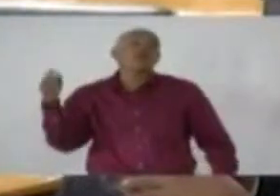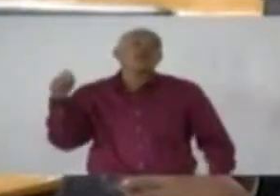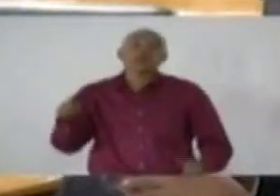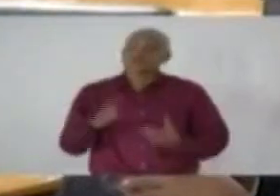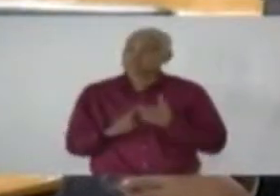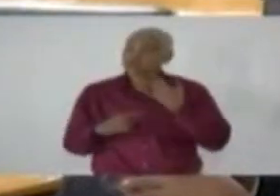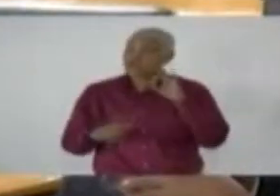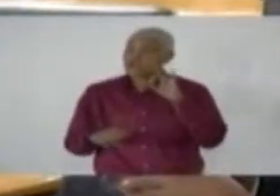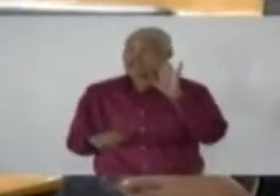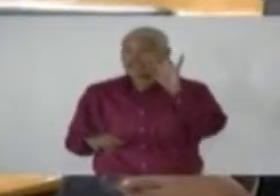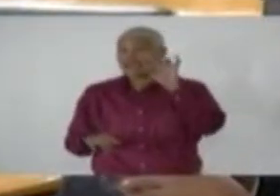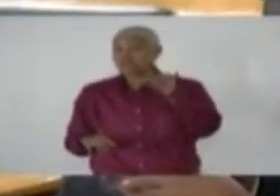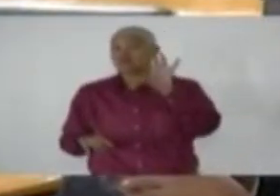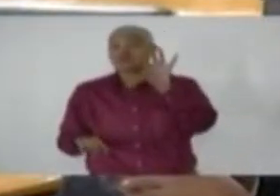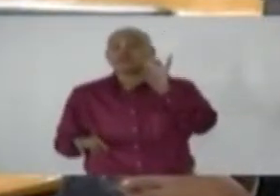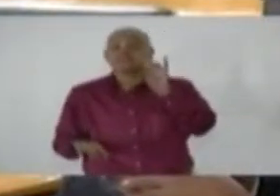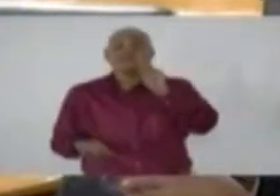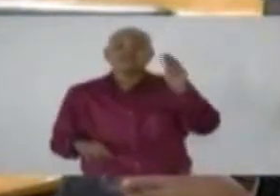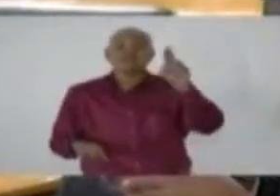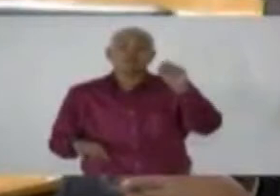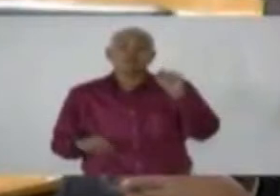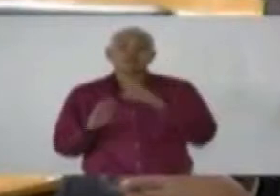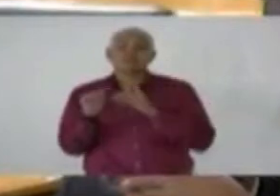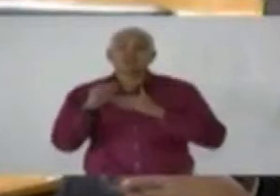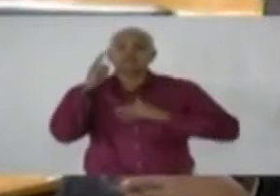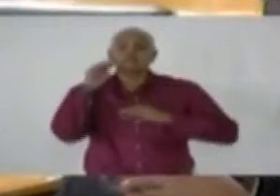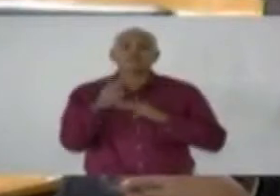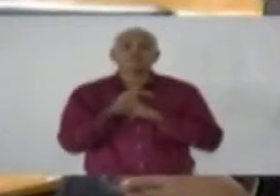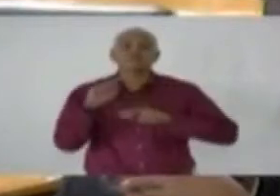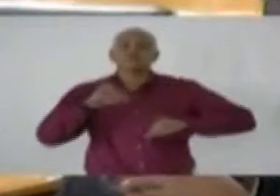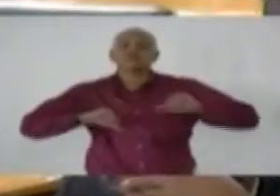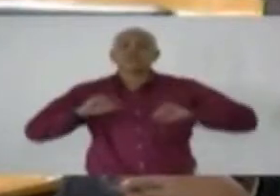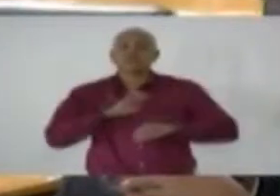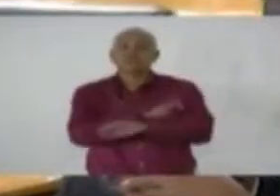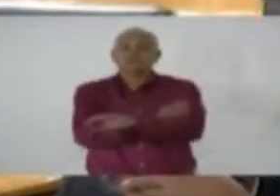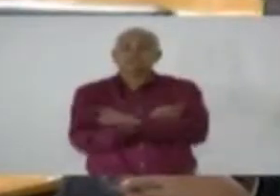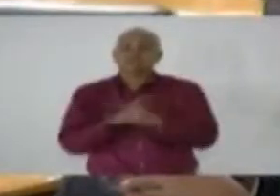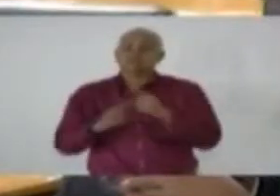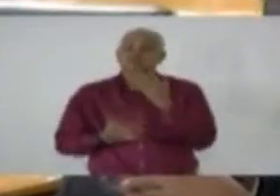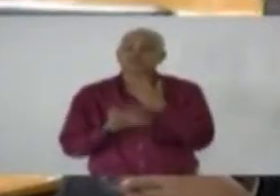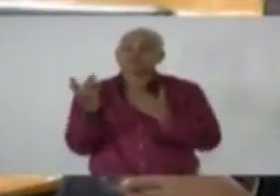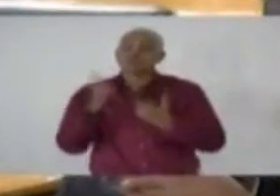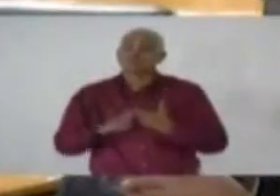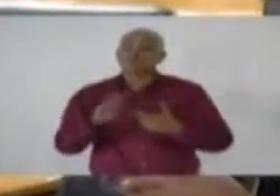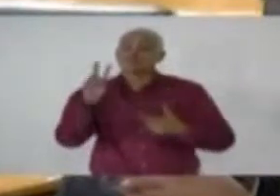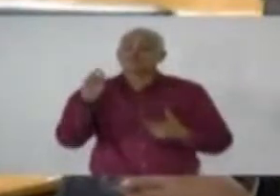and $8.97 million US dollars for the Ministry of Science, Energy and Technology, and